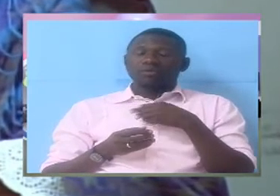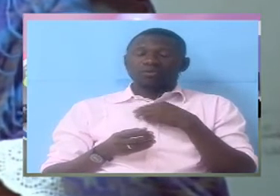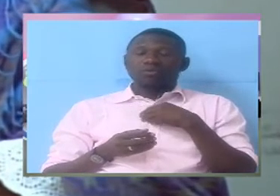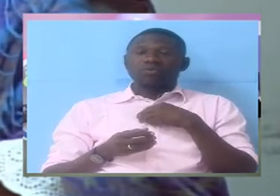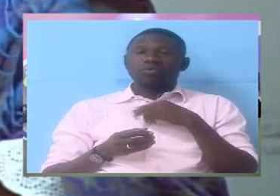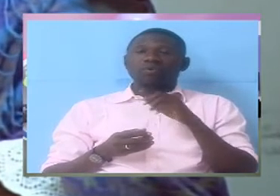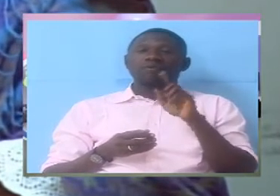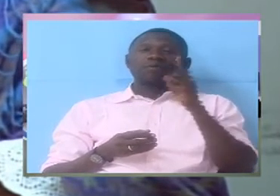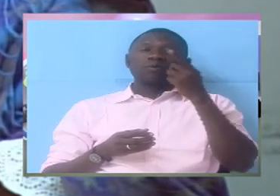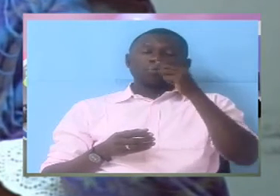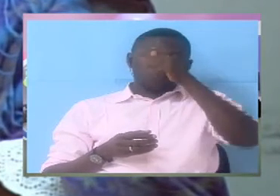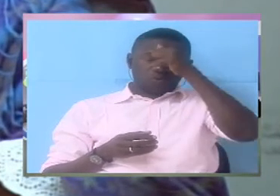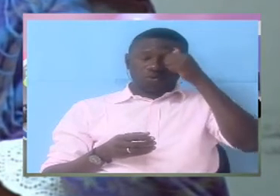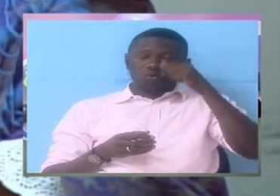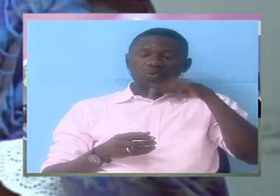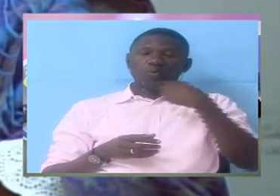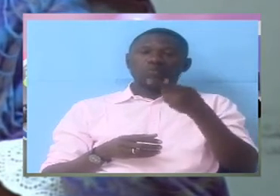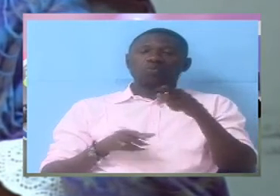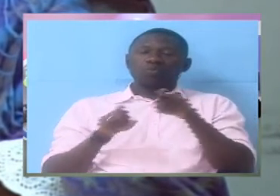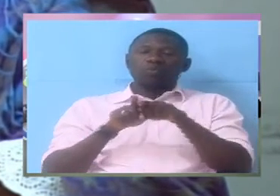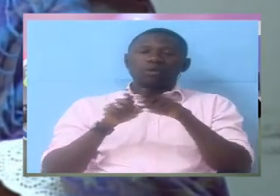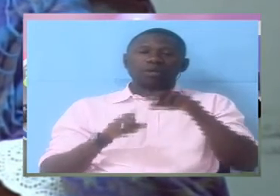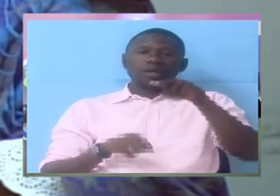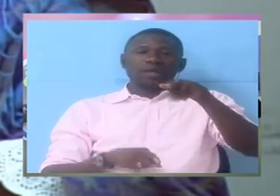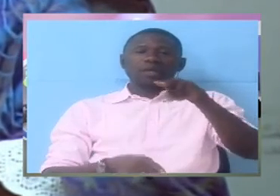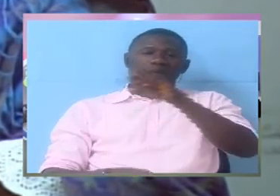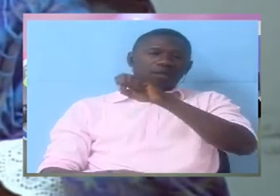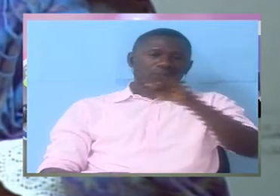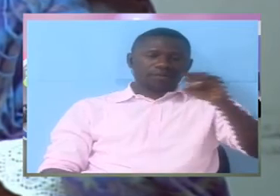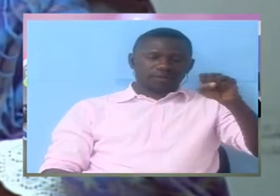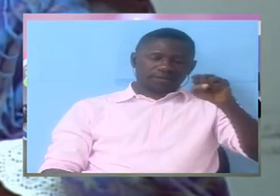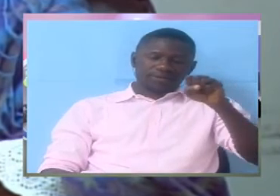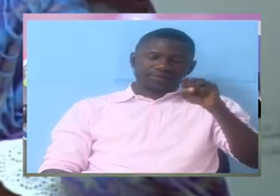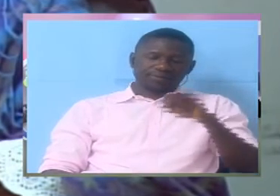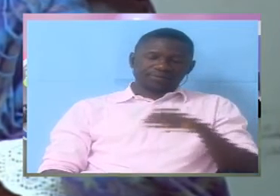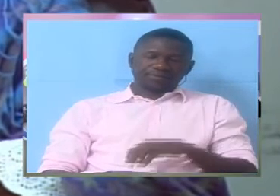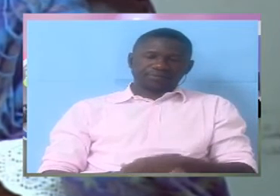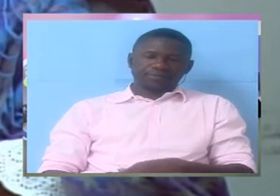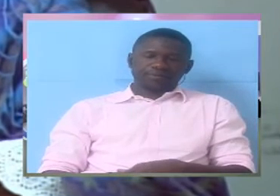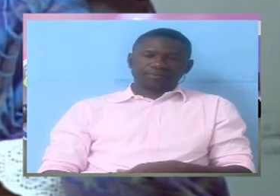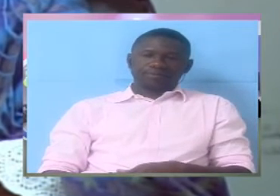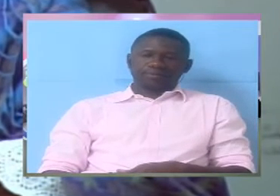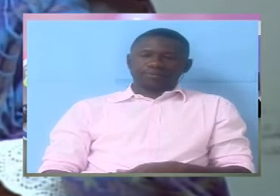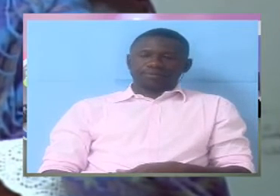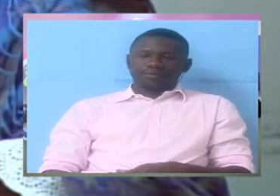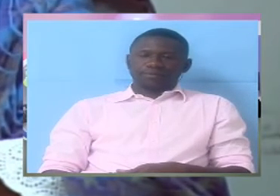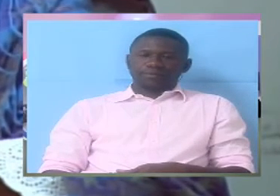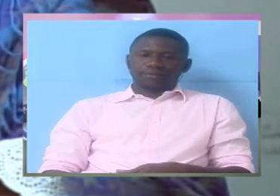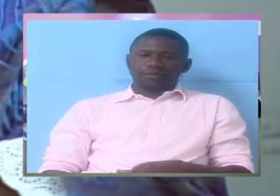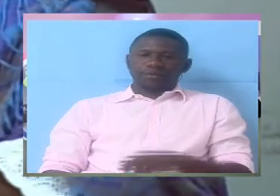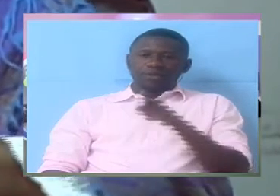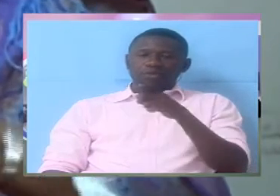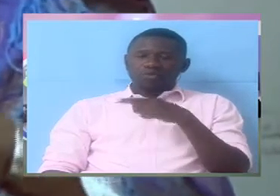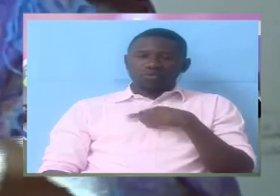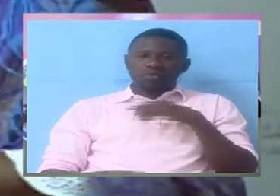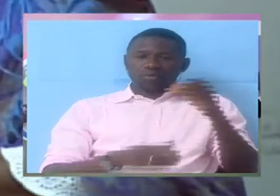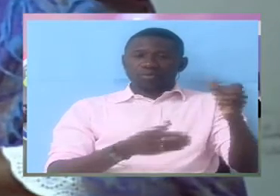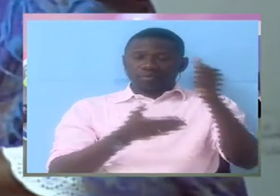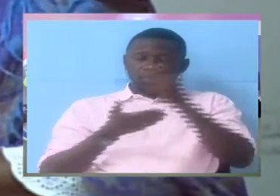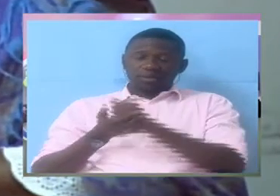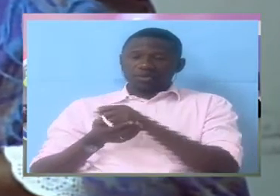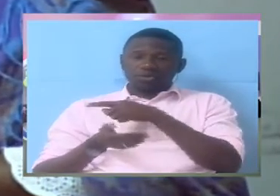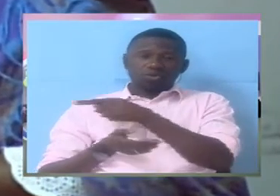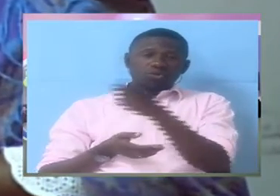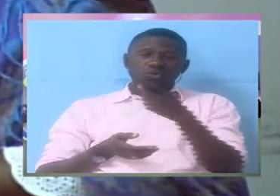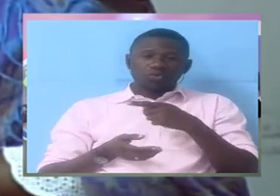NSS. Ya fa fananko itemu molti me yalanko NSS bunda ni wol itemu wolle la motimi wolle ka. Did you bring those values to the